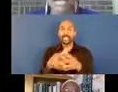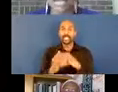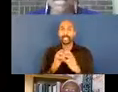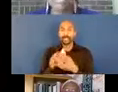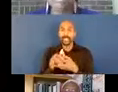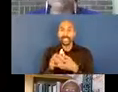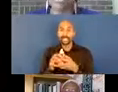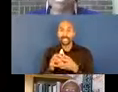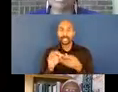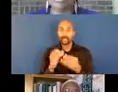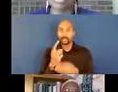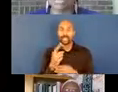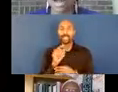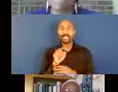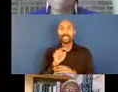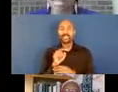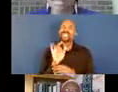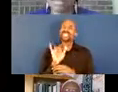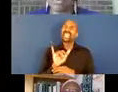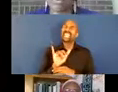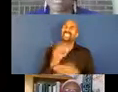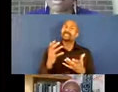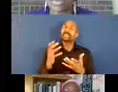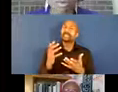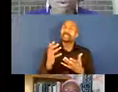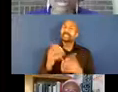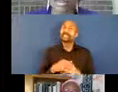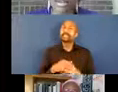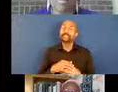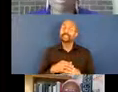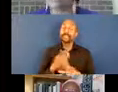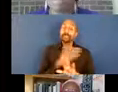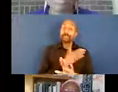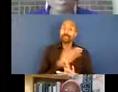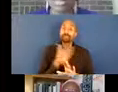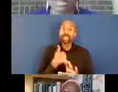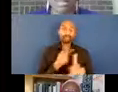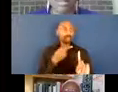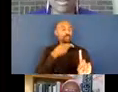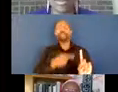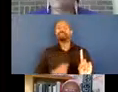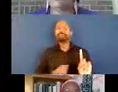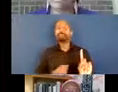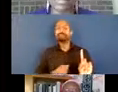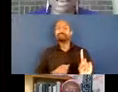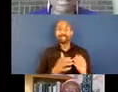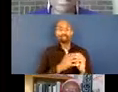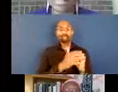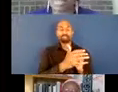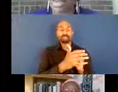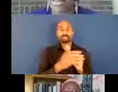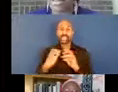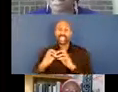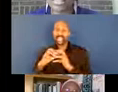Intersectionality insists on complicating a one-note story, a one-drop ruling. Garifuna society